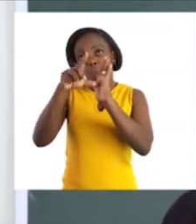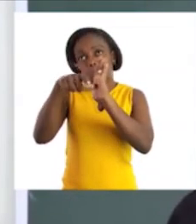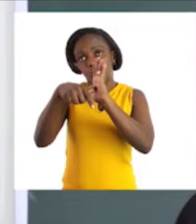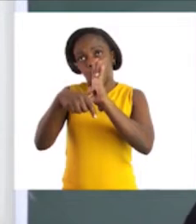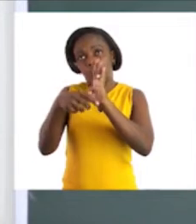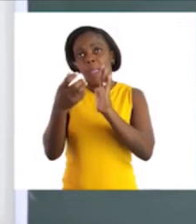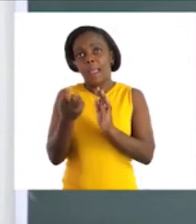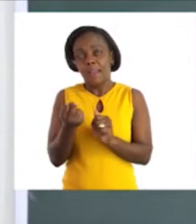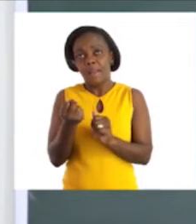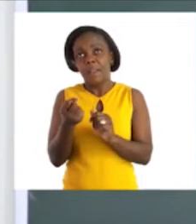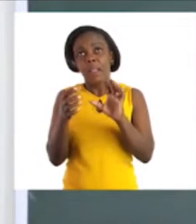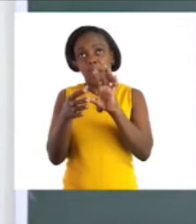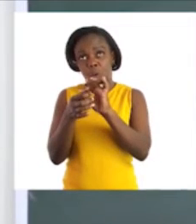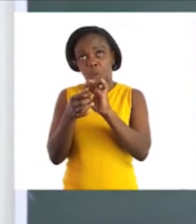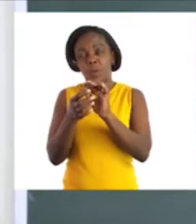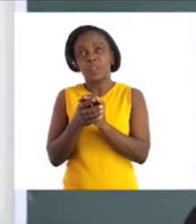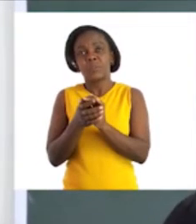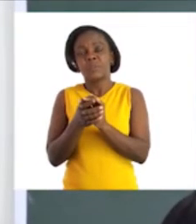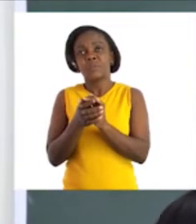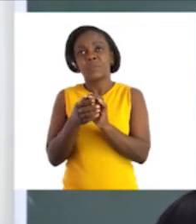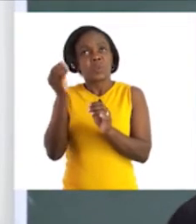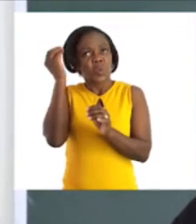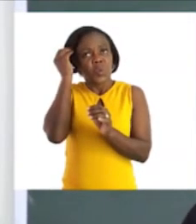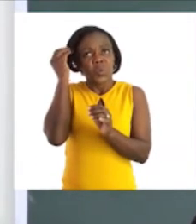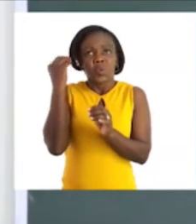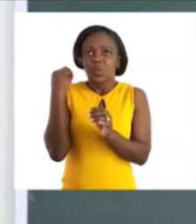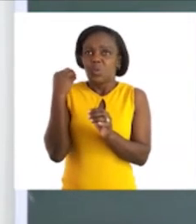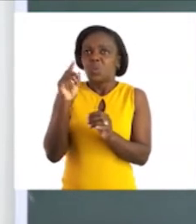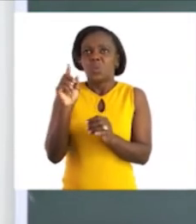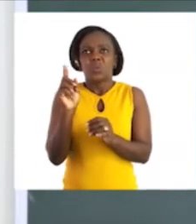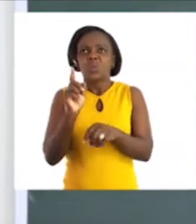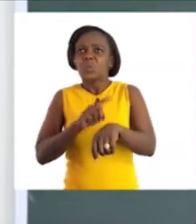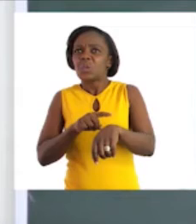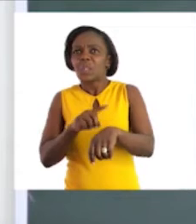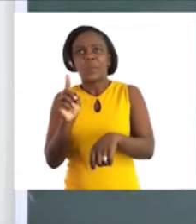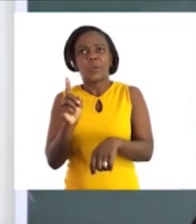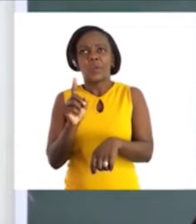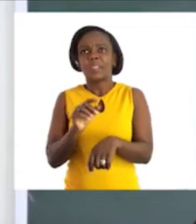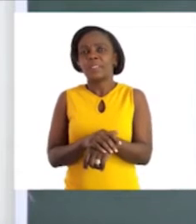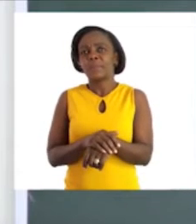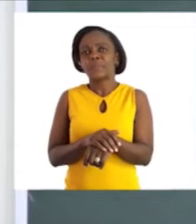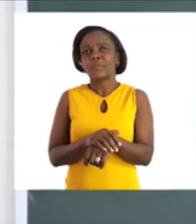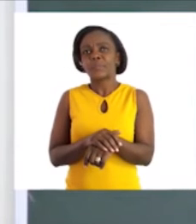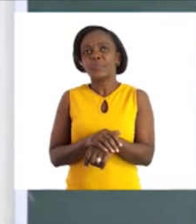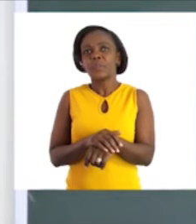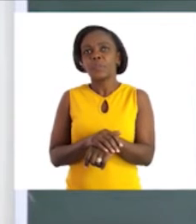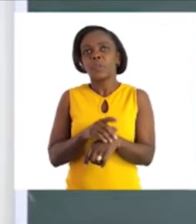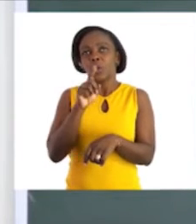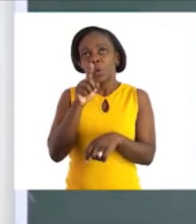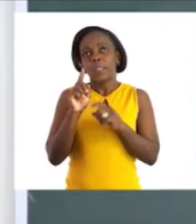in our houses, but we do not know what time it is even when we look at it. So today I'm going to show